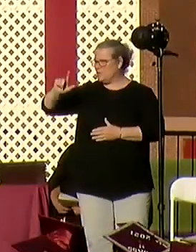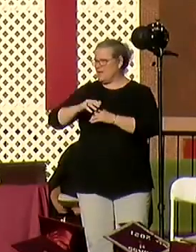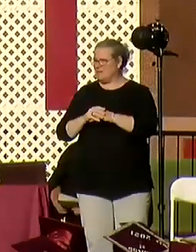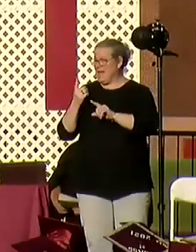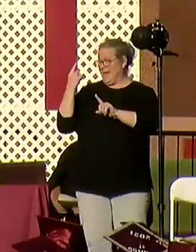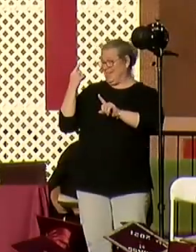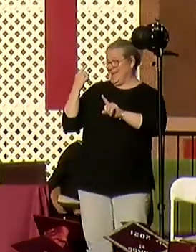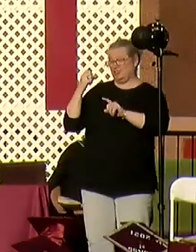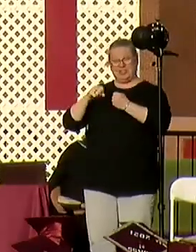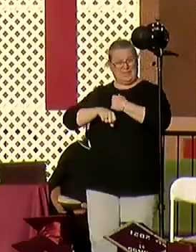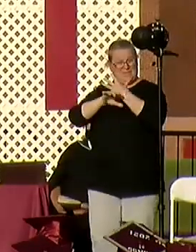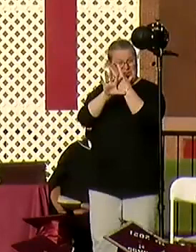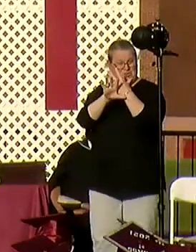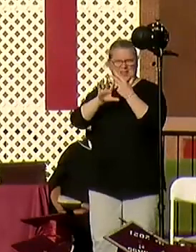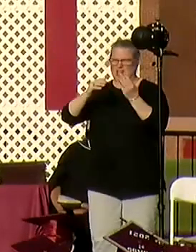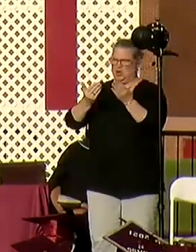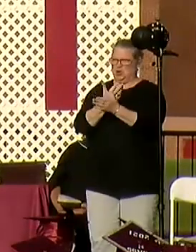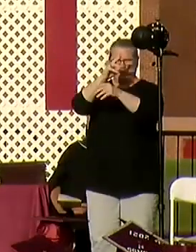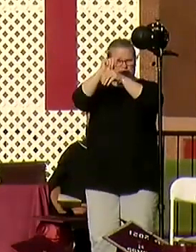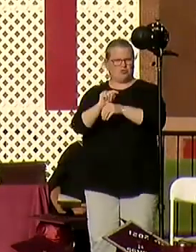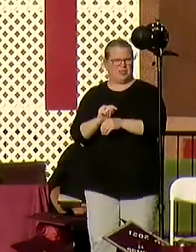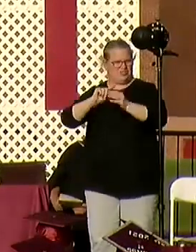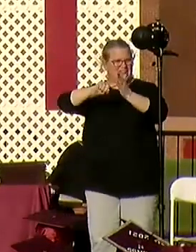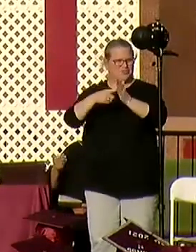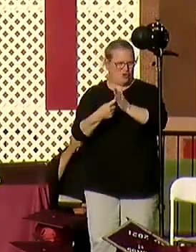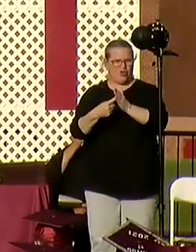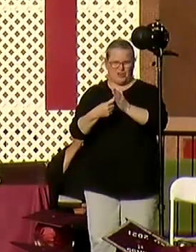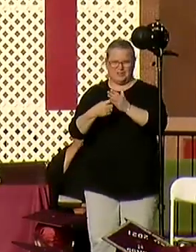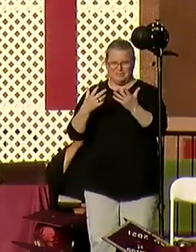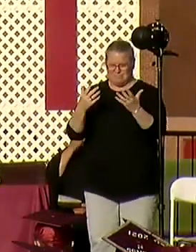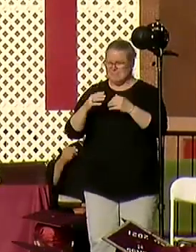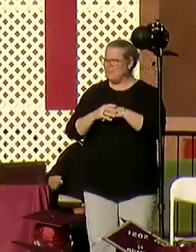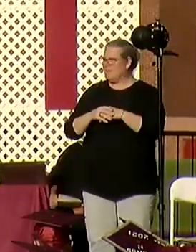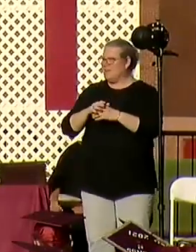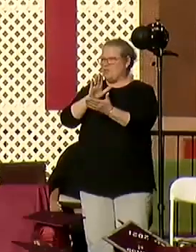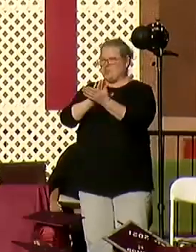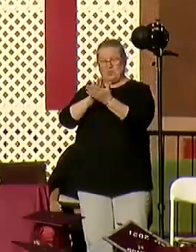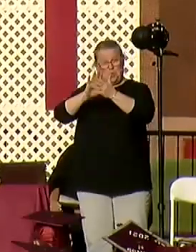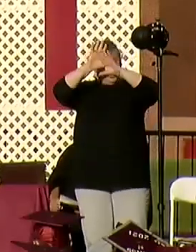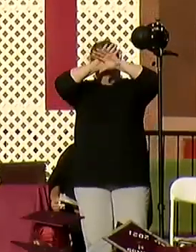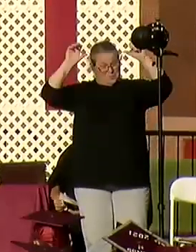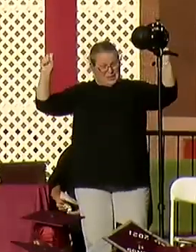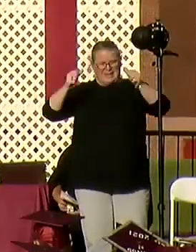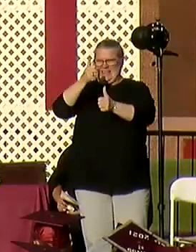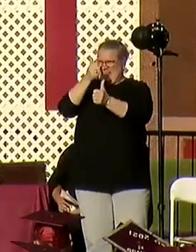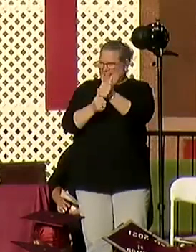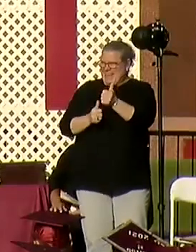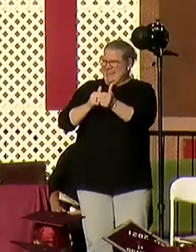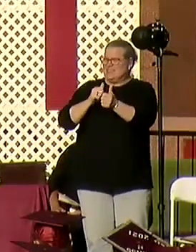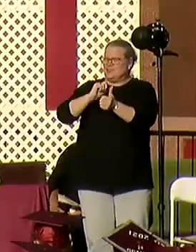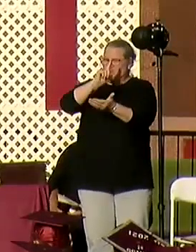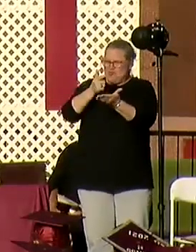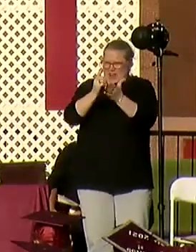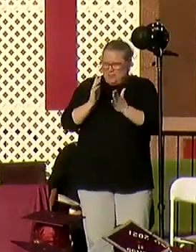I started a new tradition that the superintendent of schools presented each graduate with a gift. I